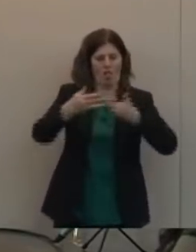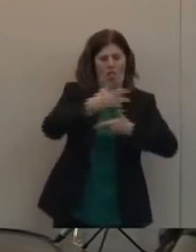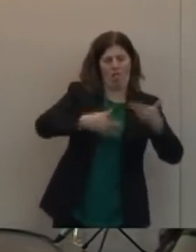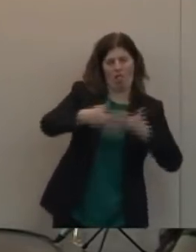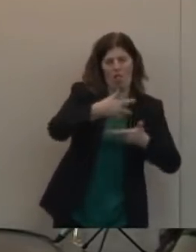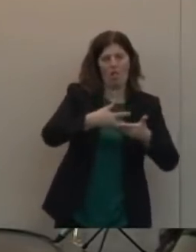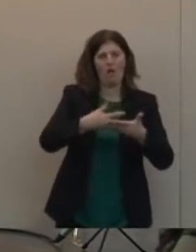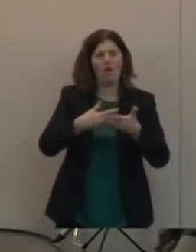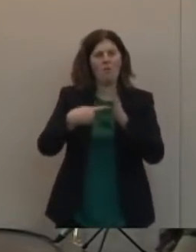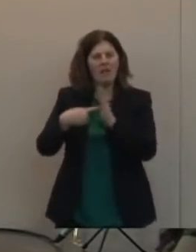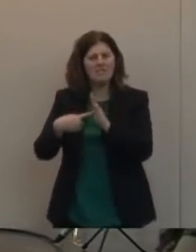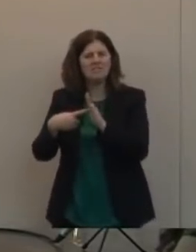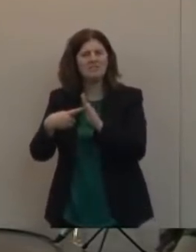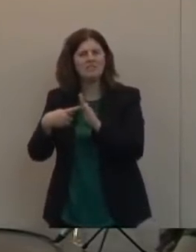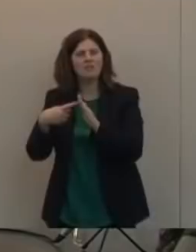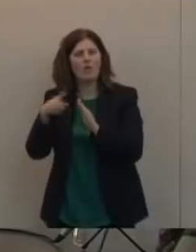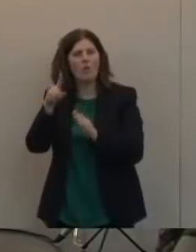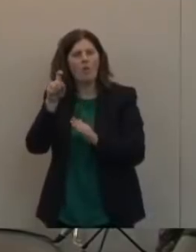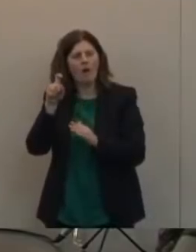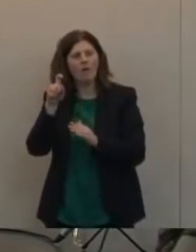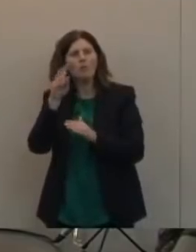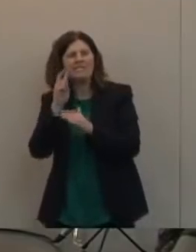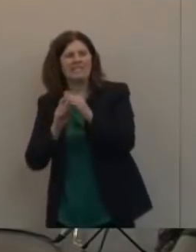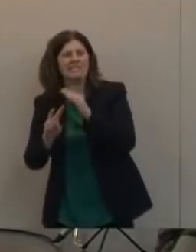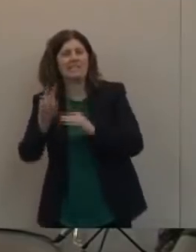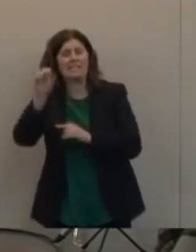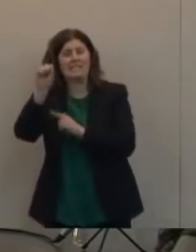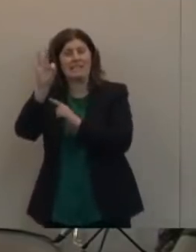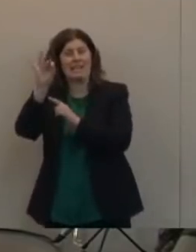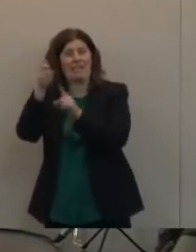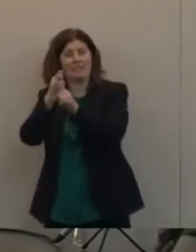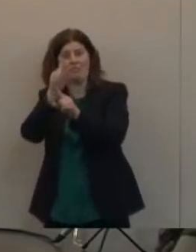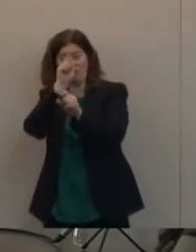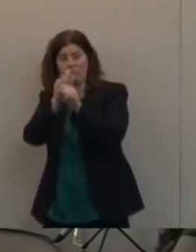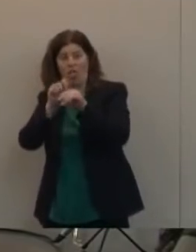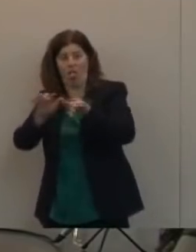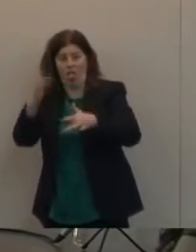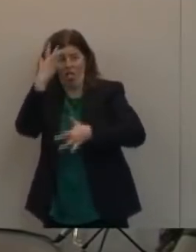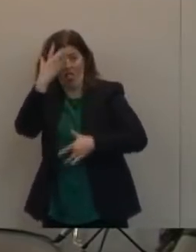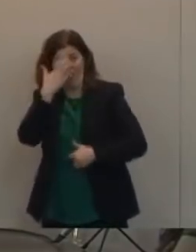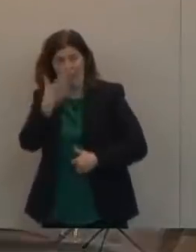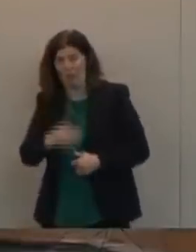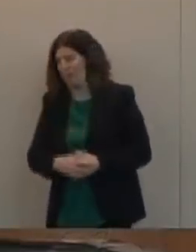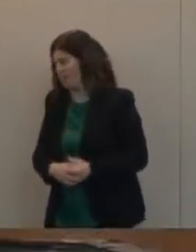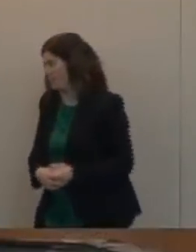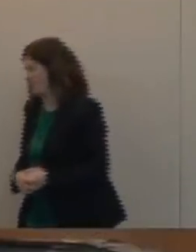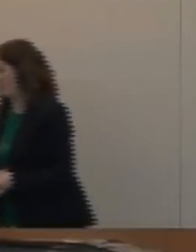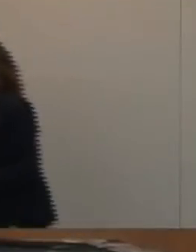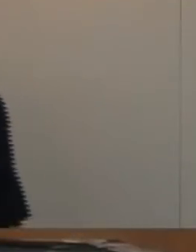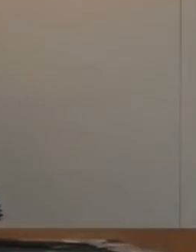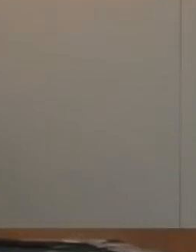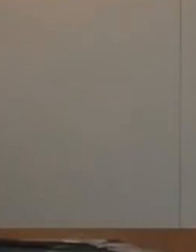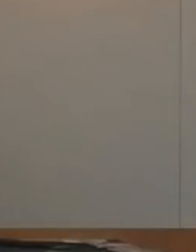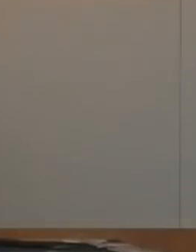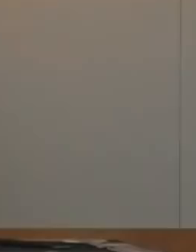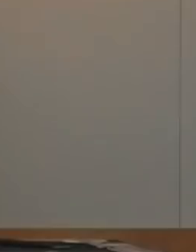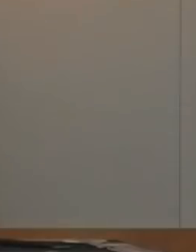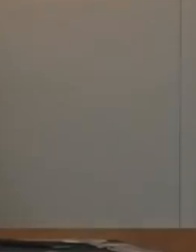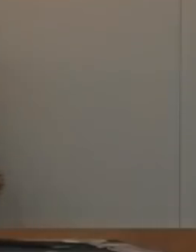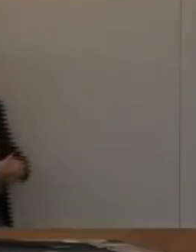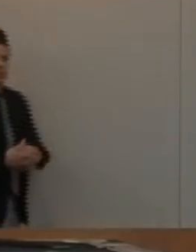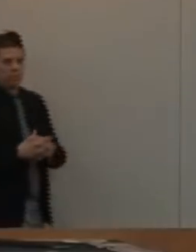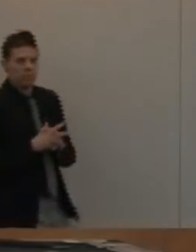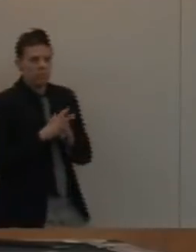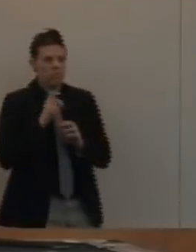projects that there's a 100% chance that Santa Fe is in an epidemic. Thank you. Okay, let's do well, usually I do the last